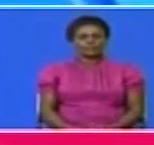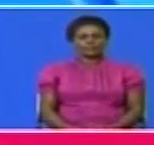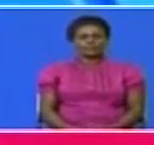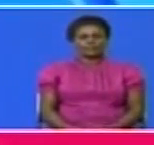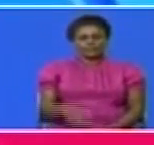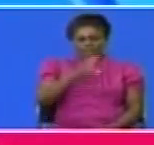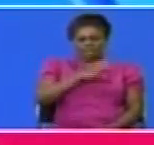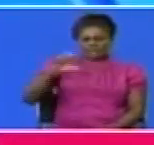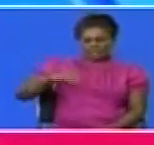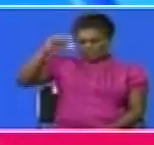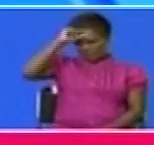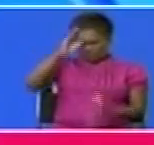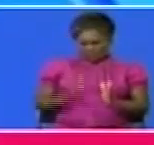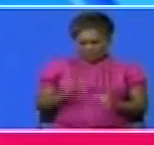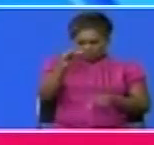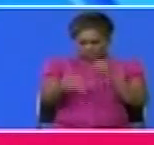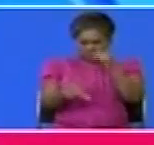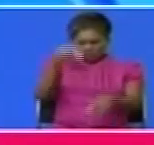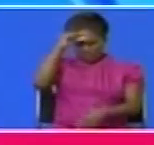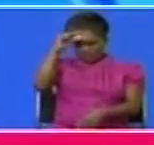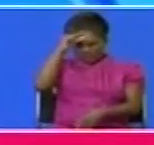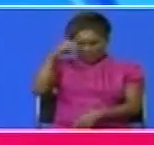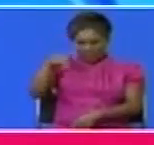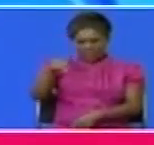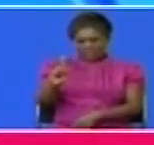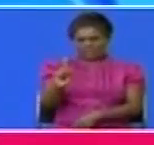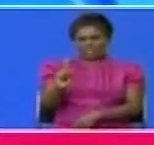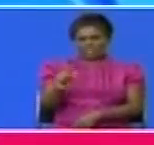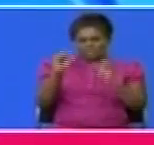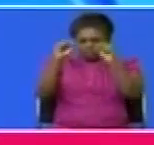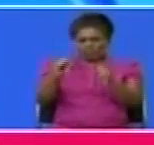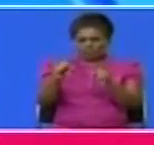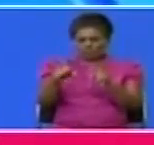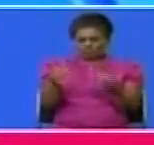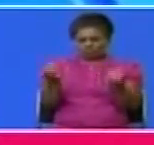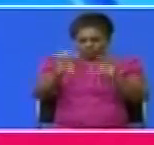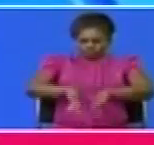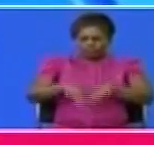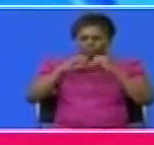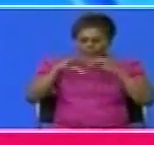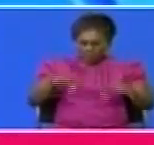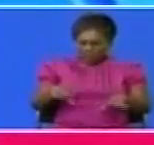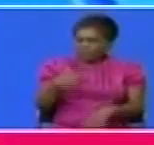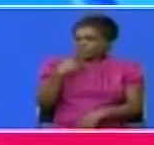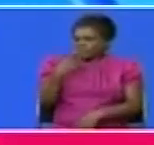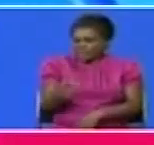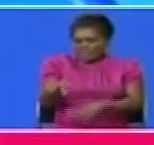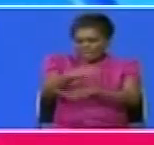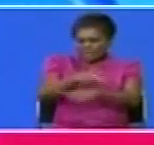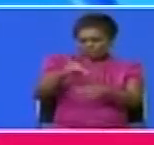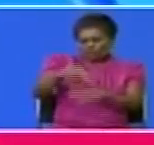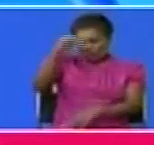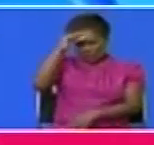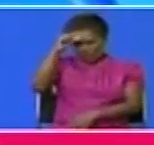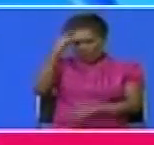Council of Governors has accused the national government of engaging in a covert campaign to kill devolution. The council says the national government